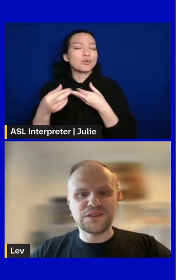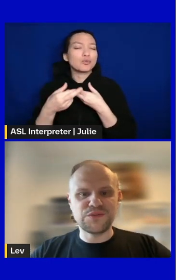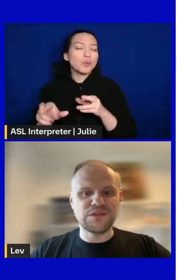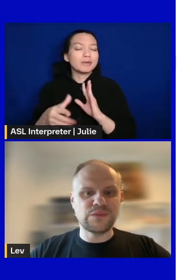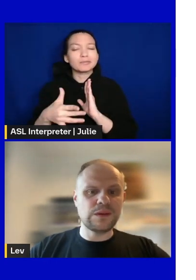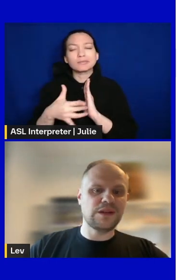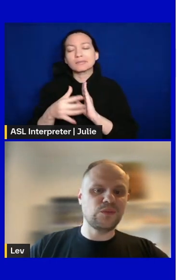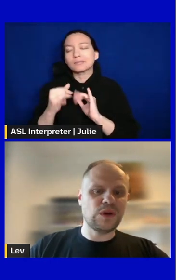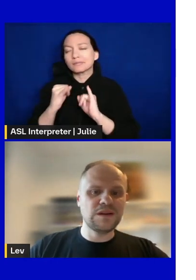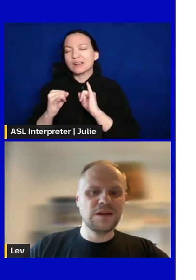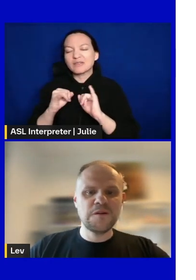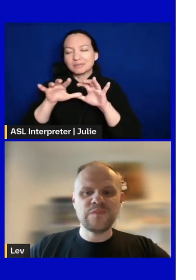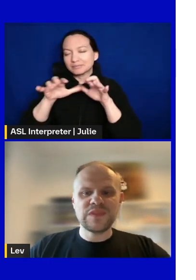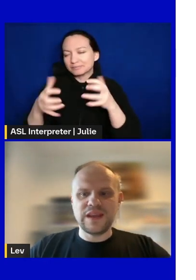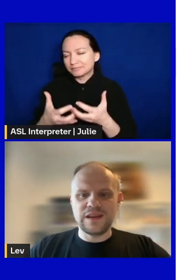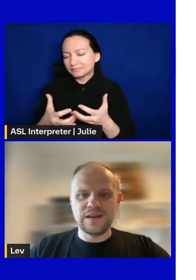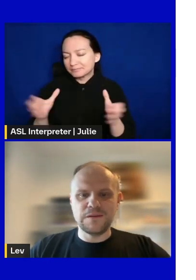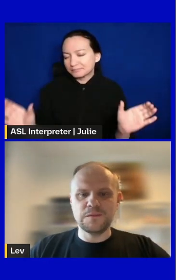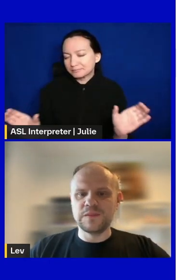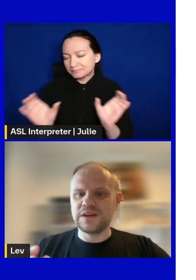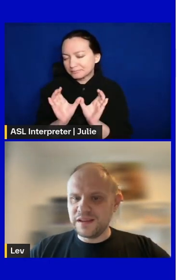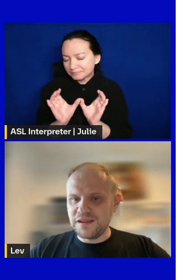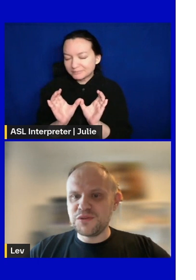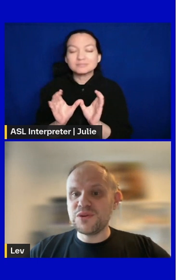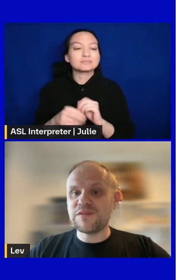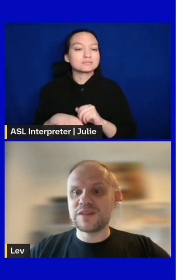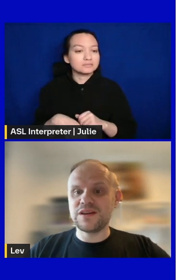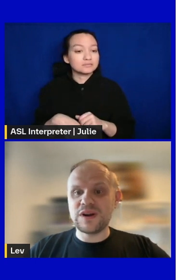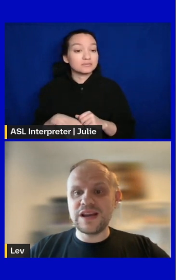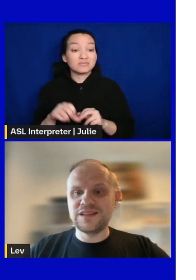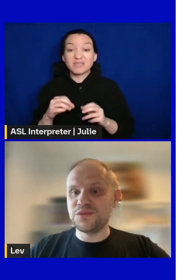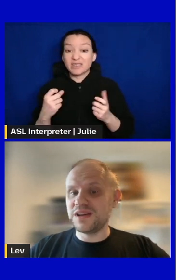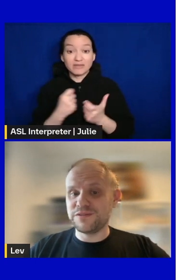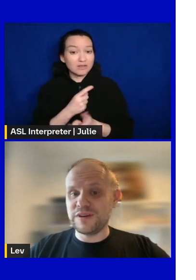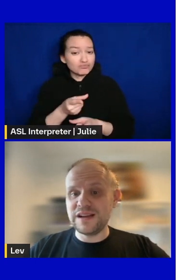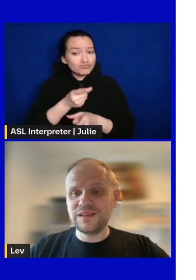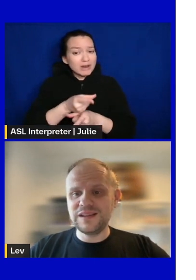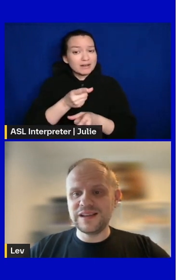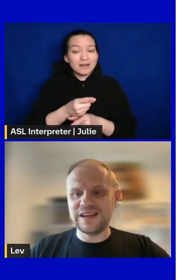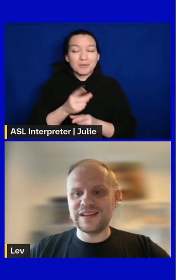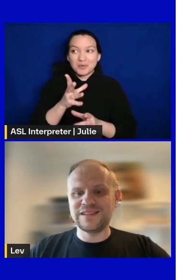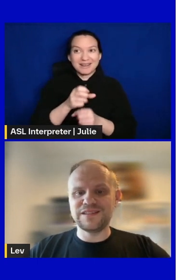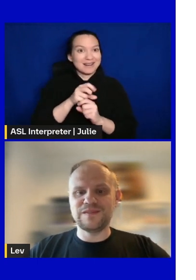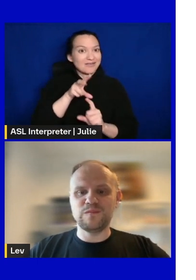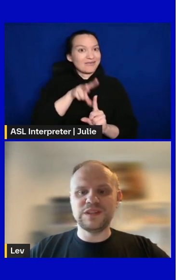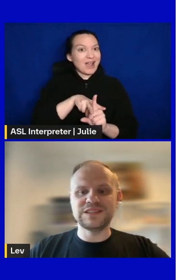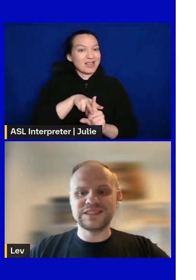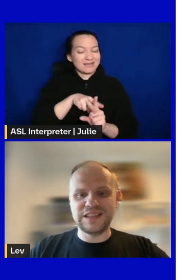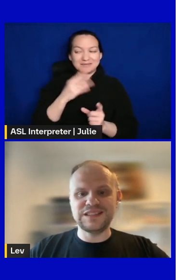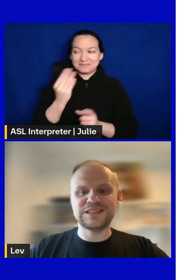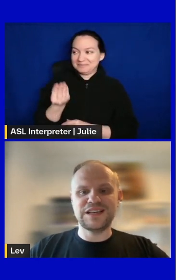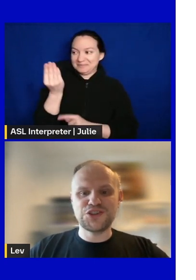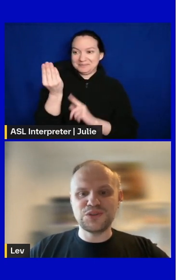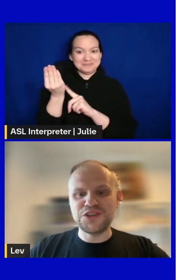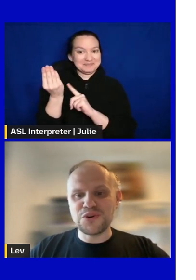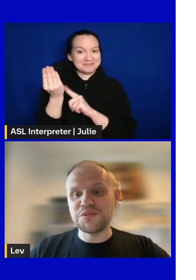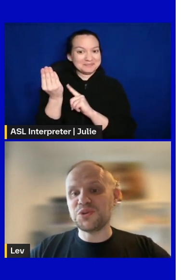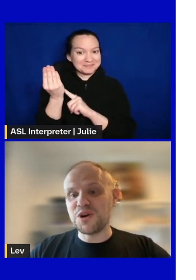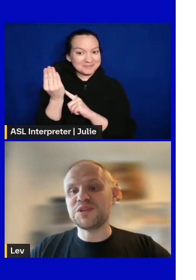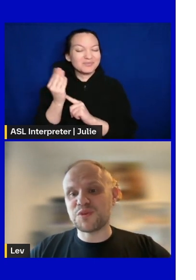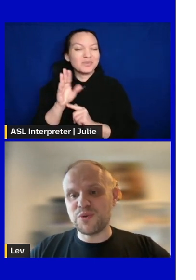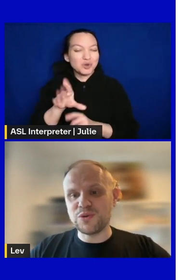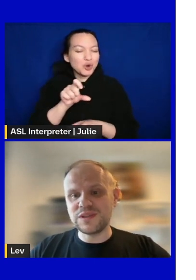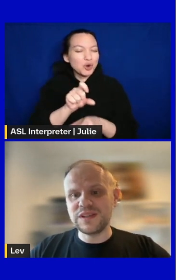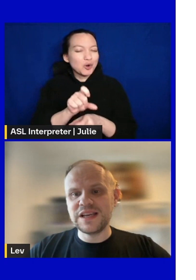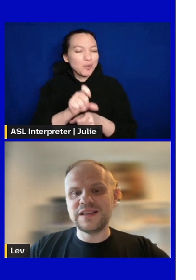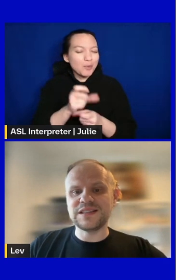technical interview in one. If you do everything right, you get a file, and this is actually your